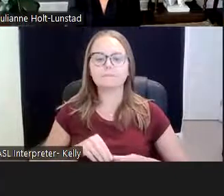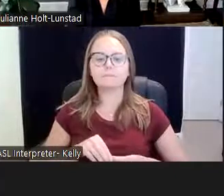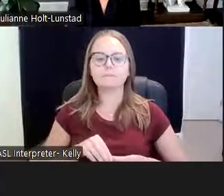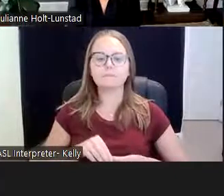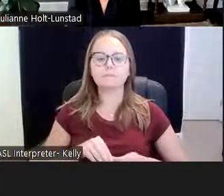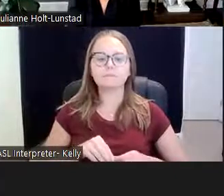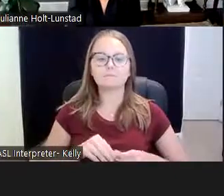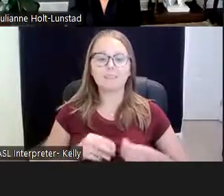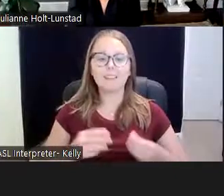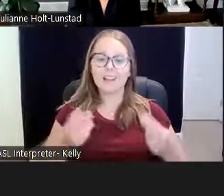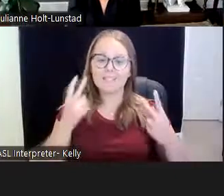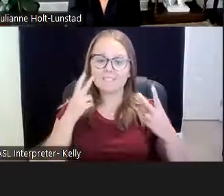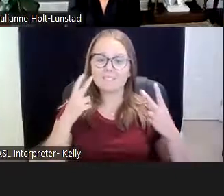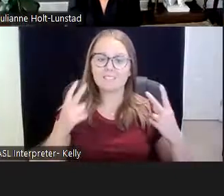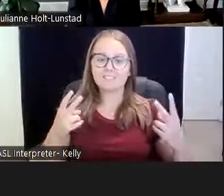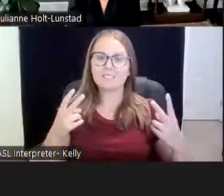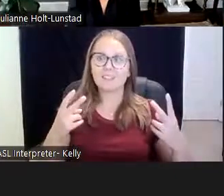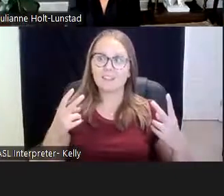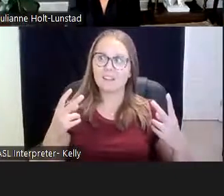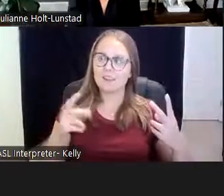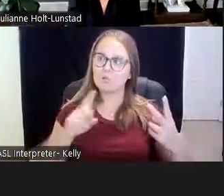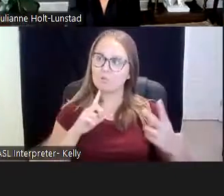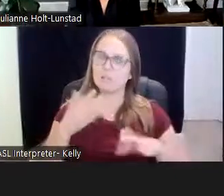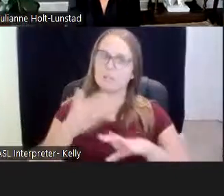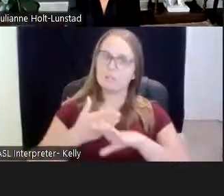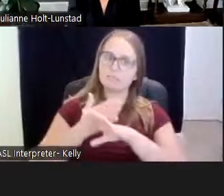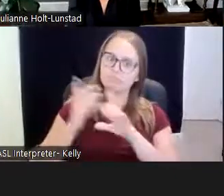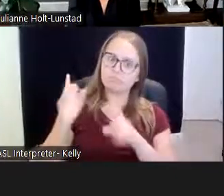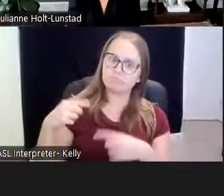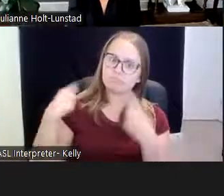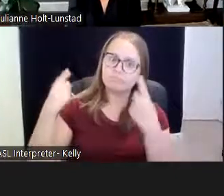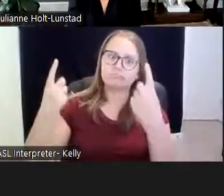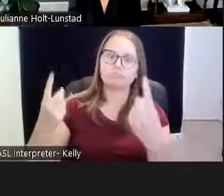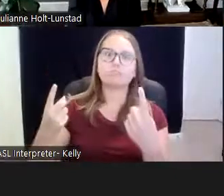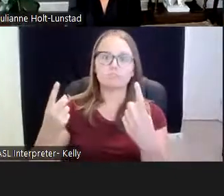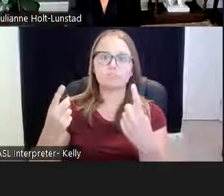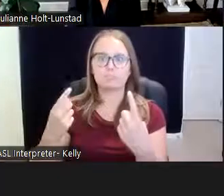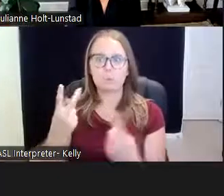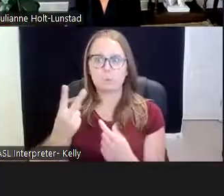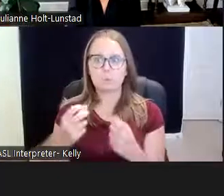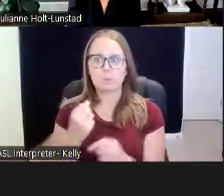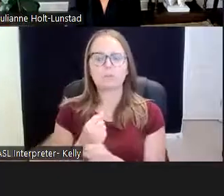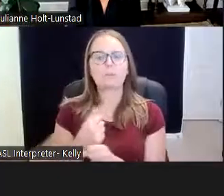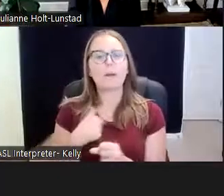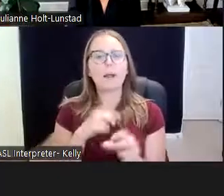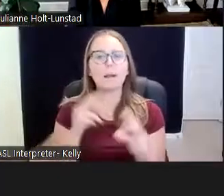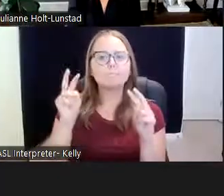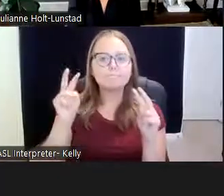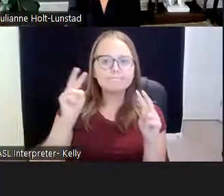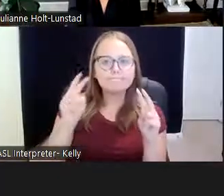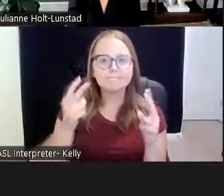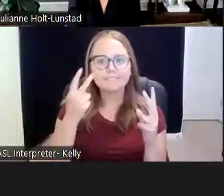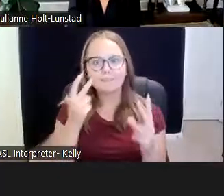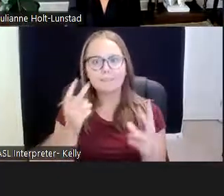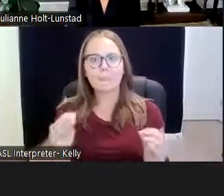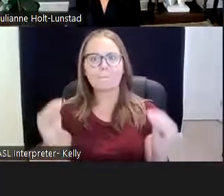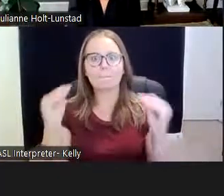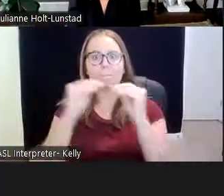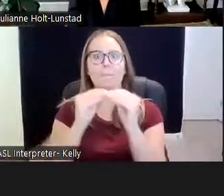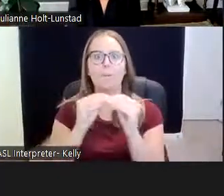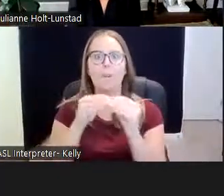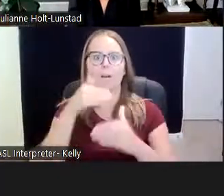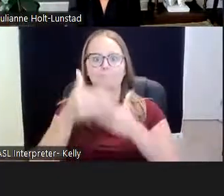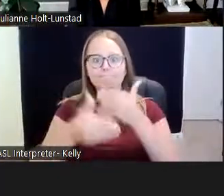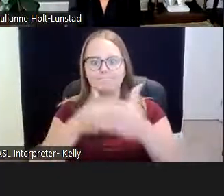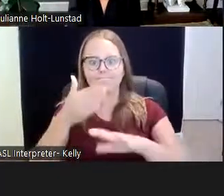far we've come in addressing this issue over the past 2 years. And so I look forward to seeing even more progress